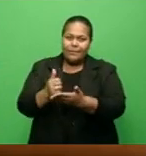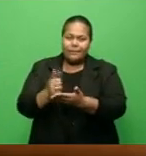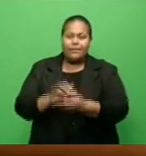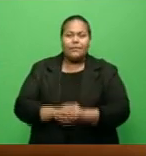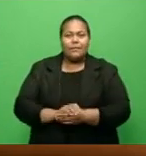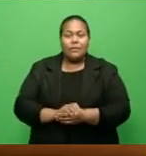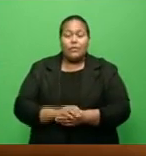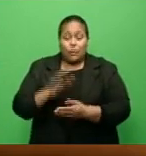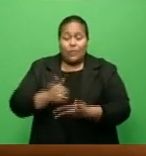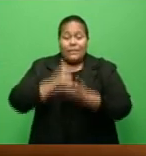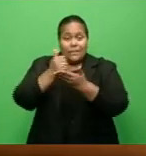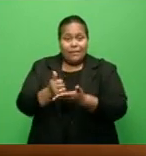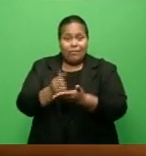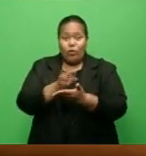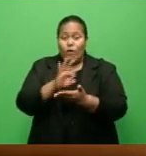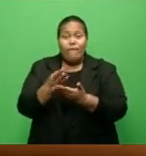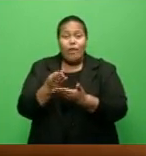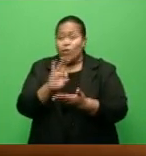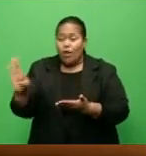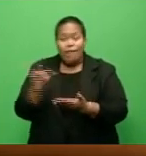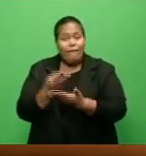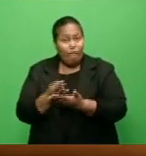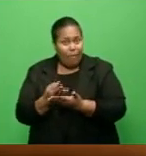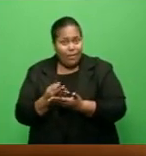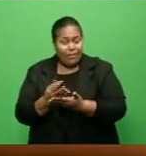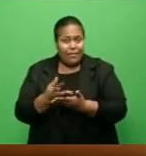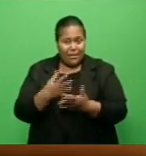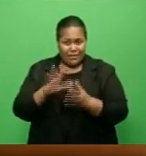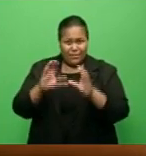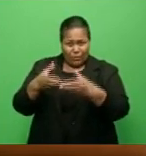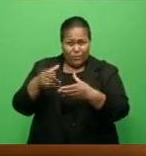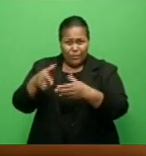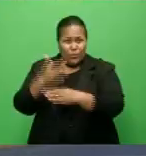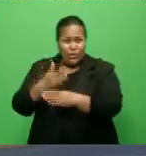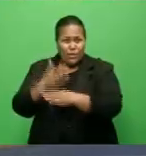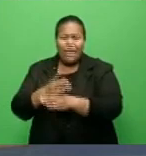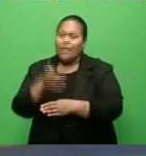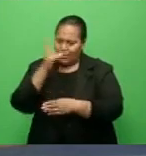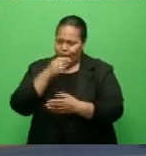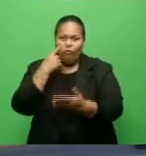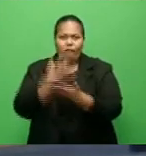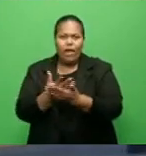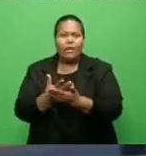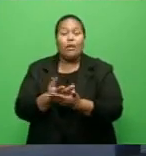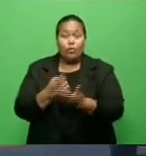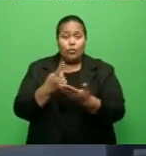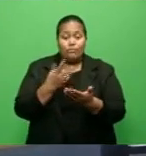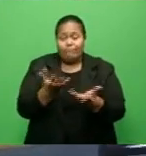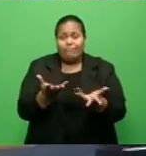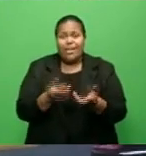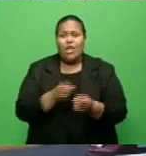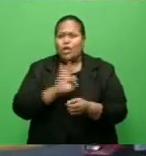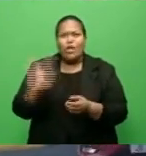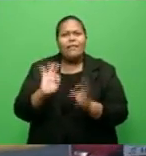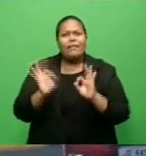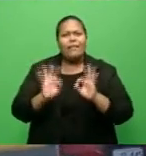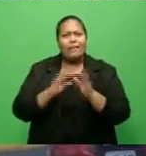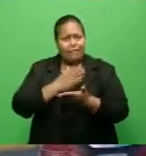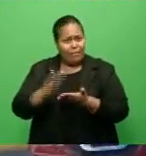informal sector will be limited to those who can provide proof that they do not have FNPF accounts and are not registered with FRCS